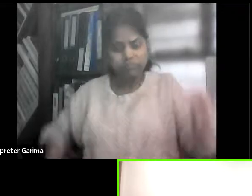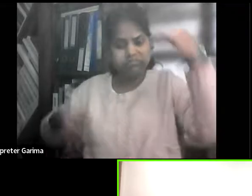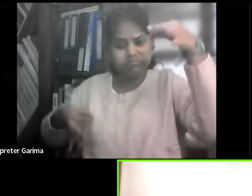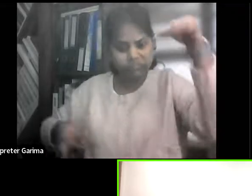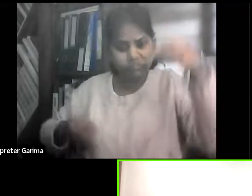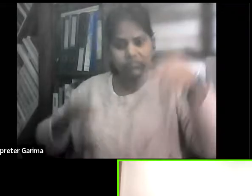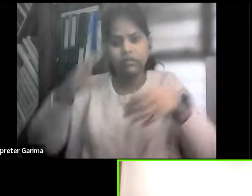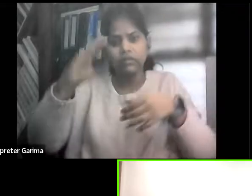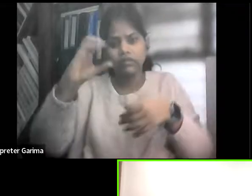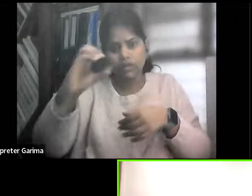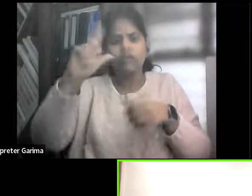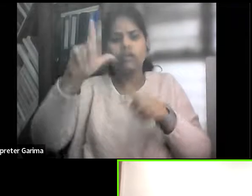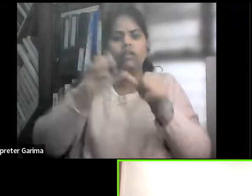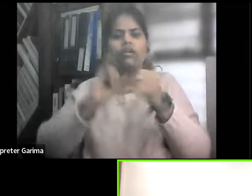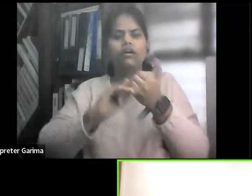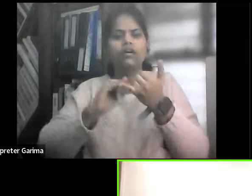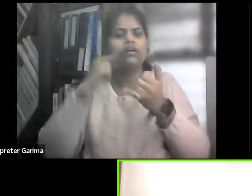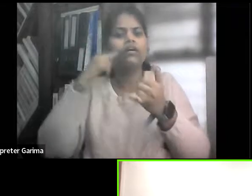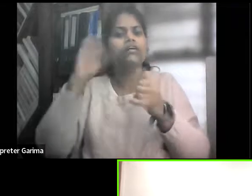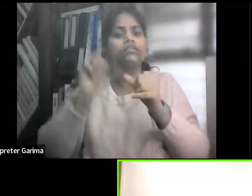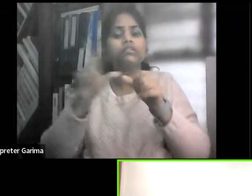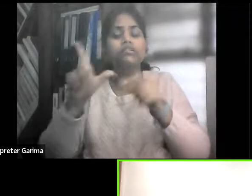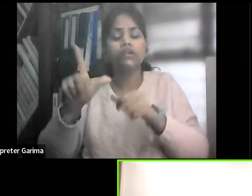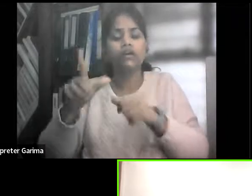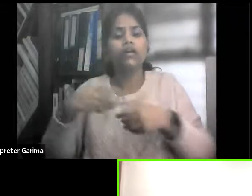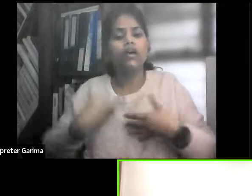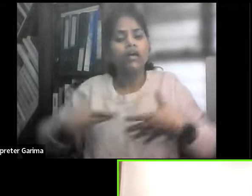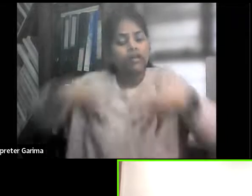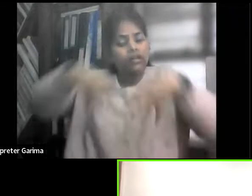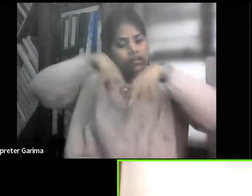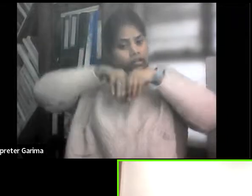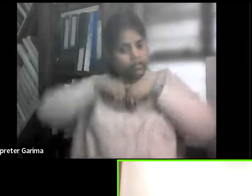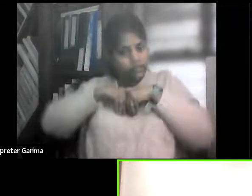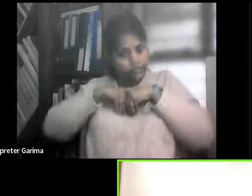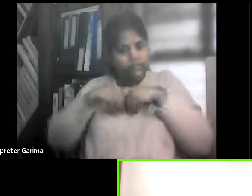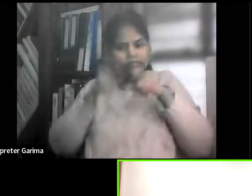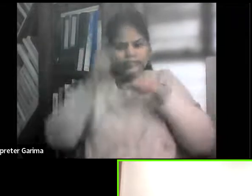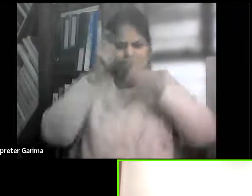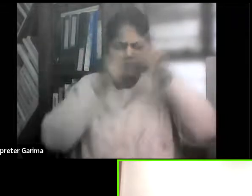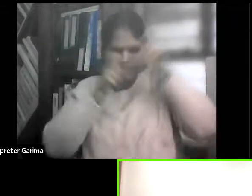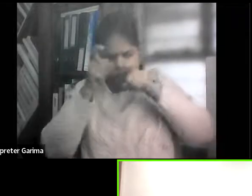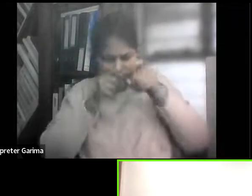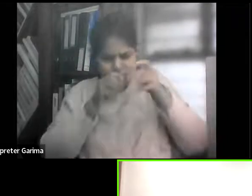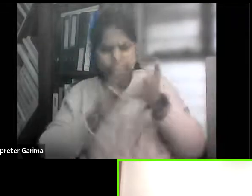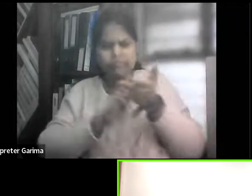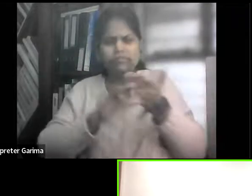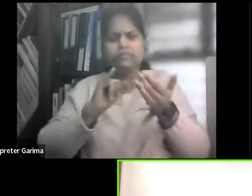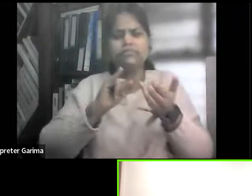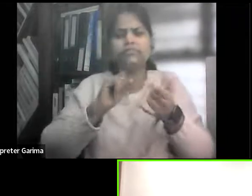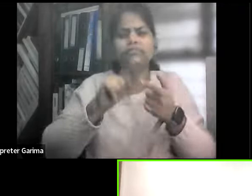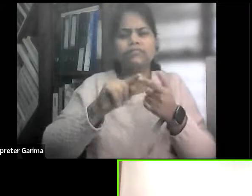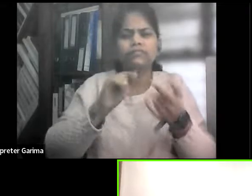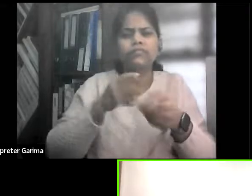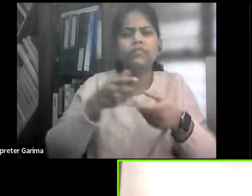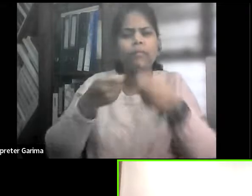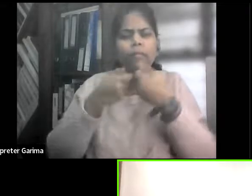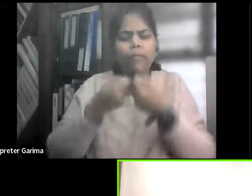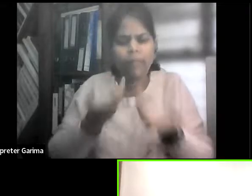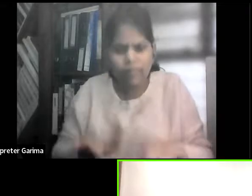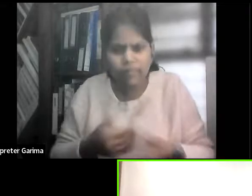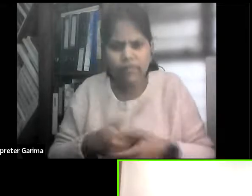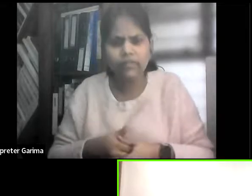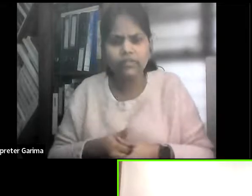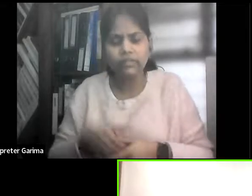received gestural messages coded in cultural language, we observe construction of a discourse which is essentially ableist in its